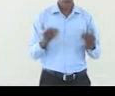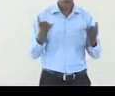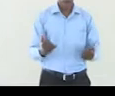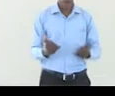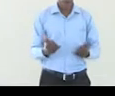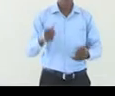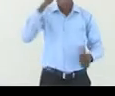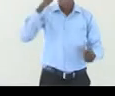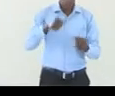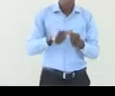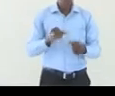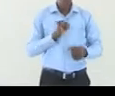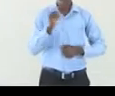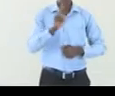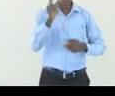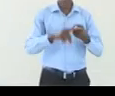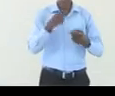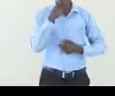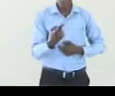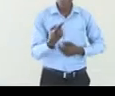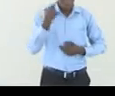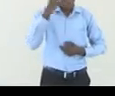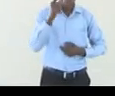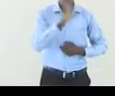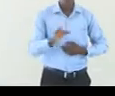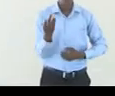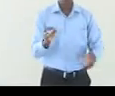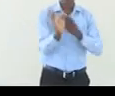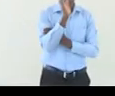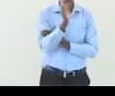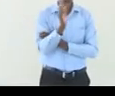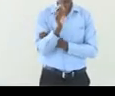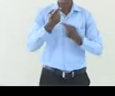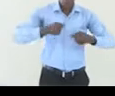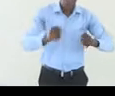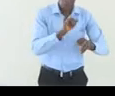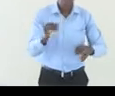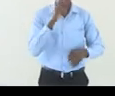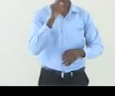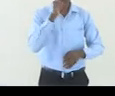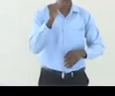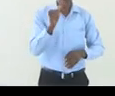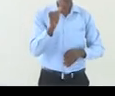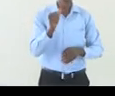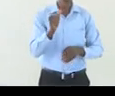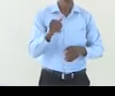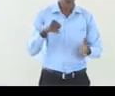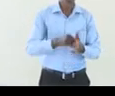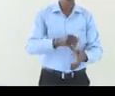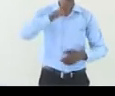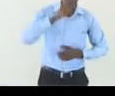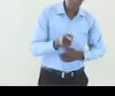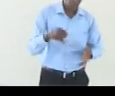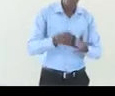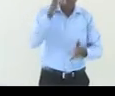Now, you remember I used to say that for the children of God, trials are not a probability, they are a